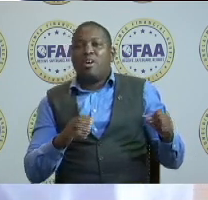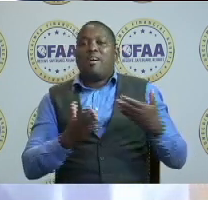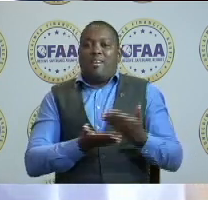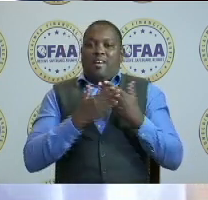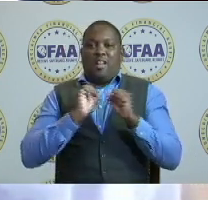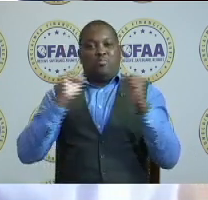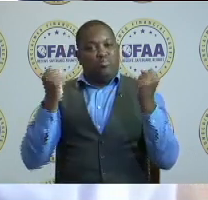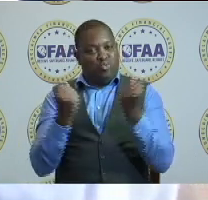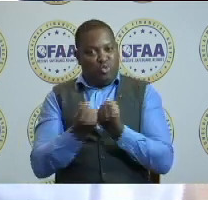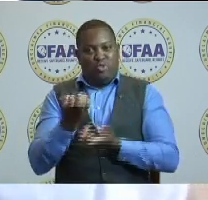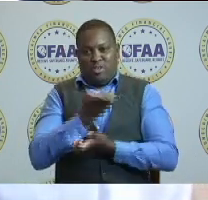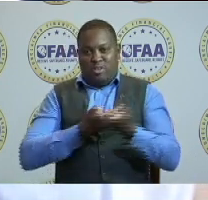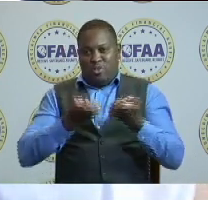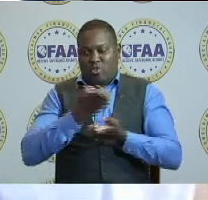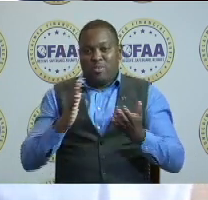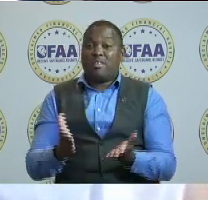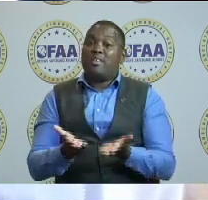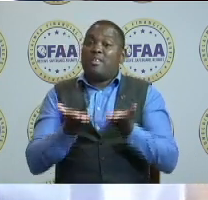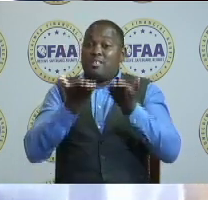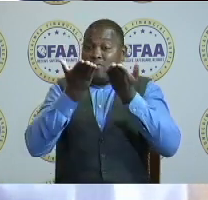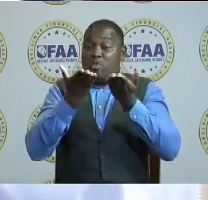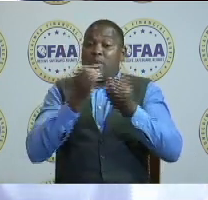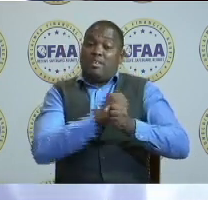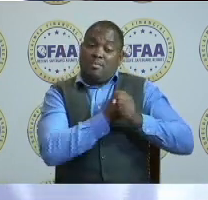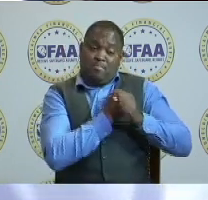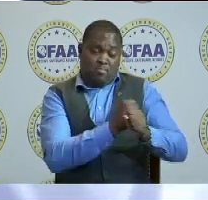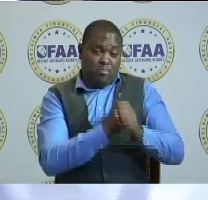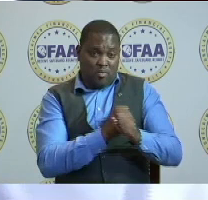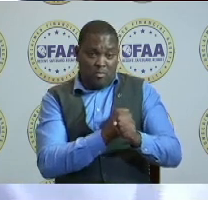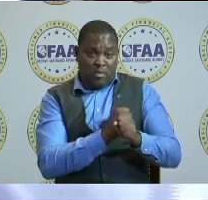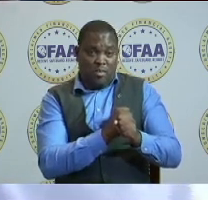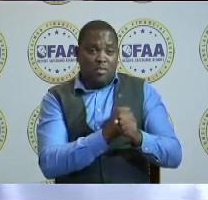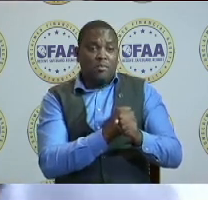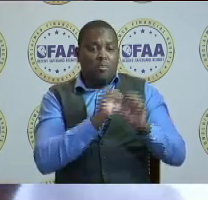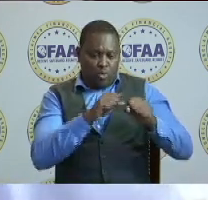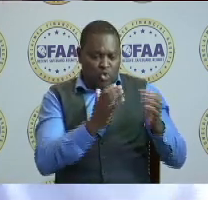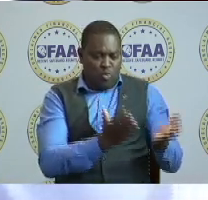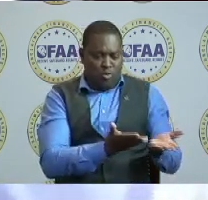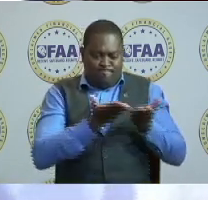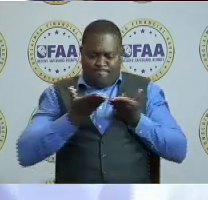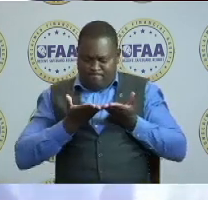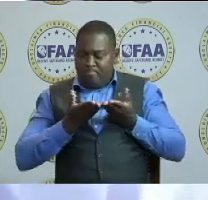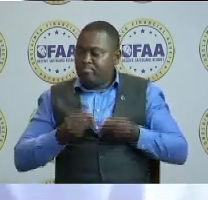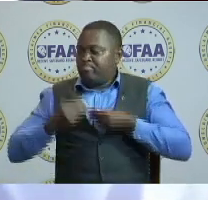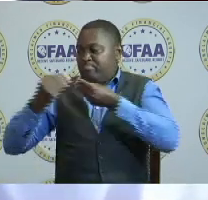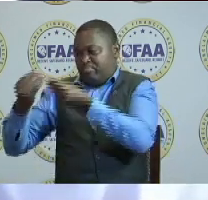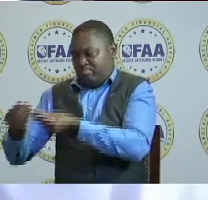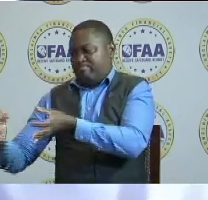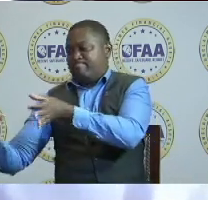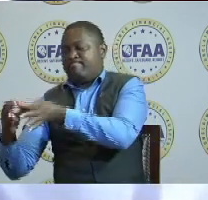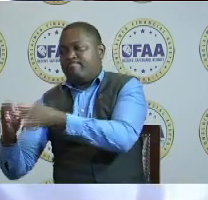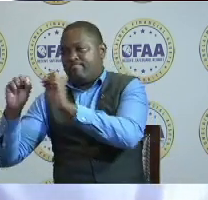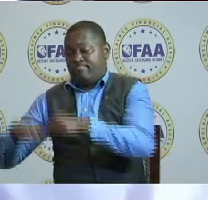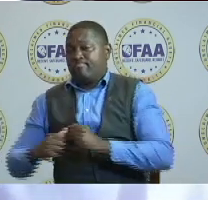development while safeguarding the right to perpetual reunification. And so I